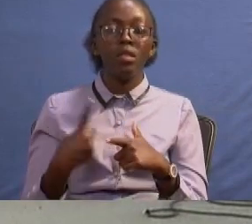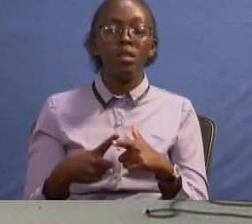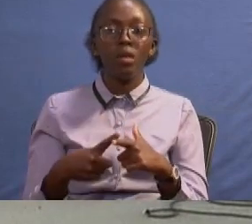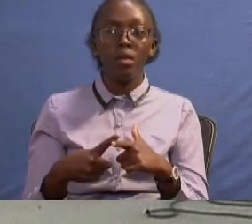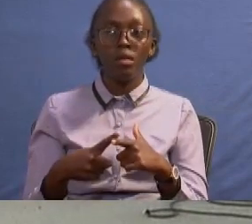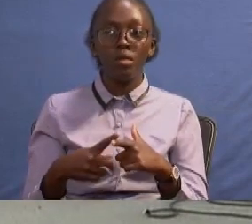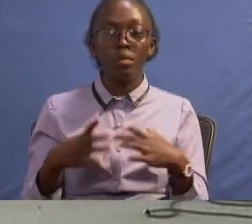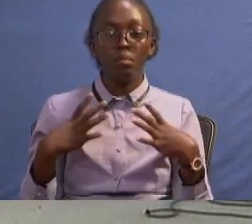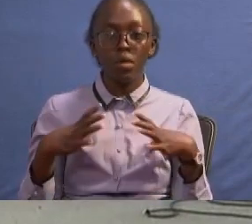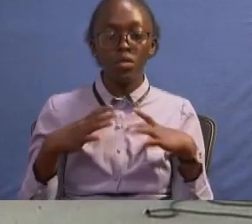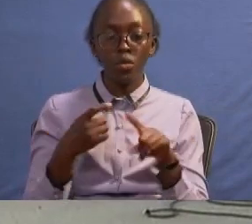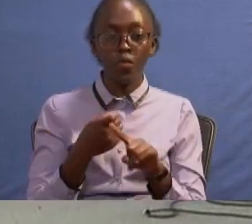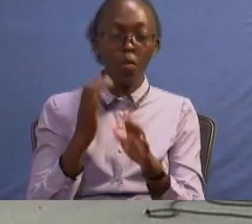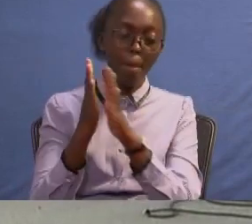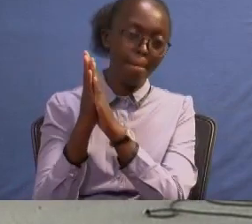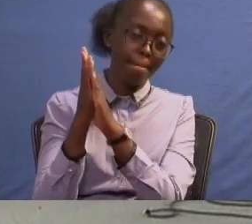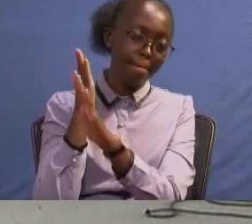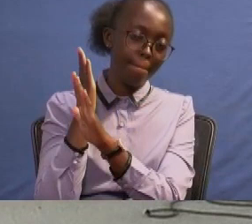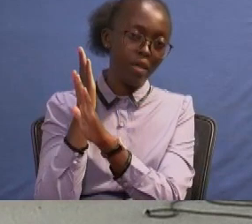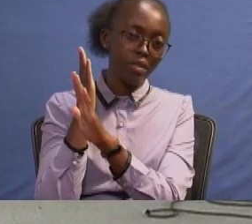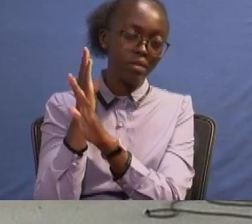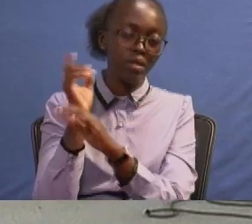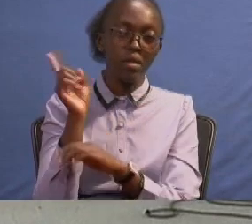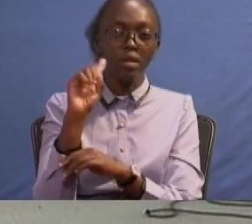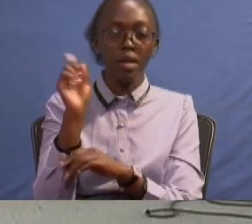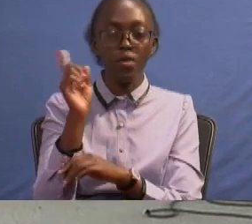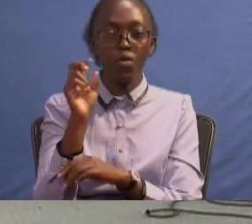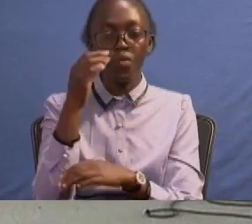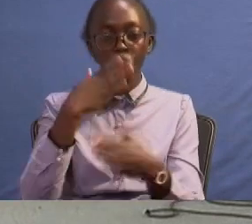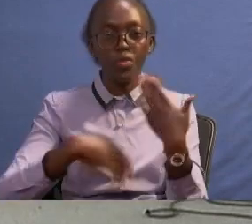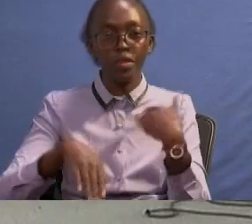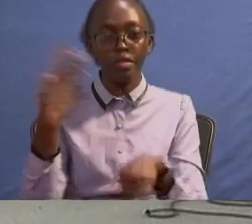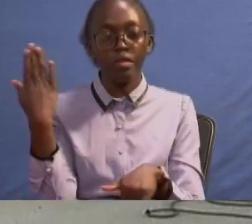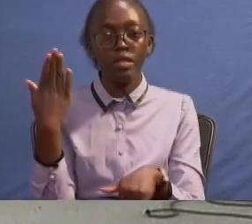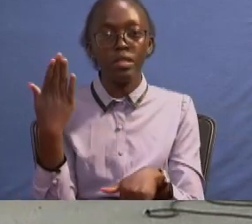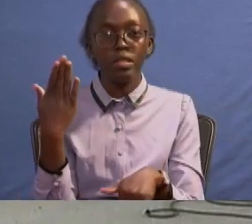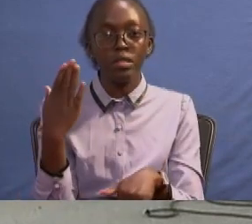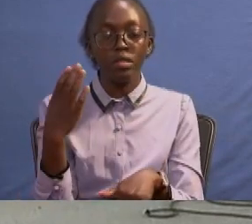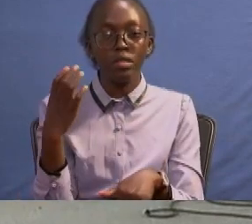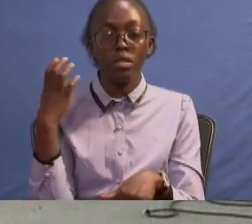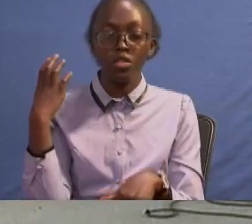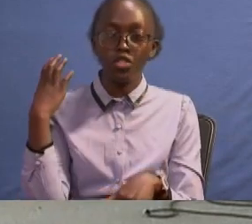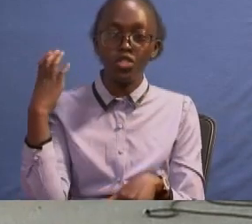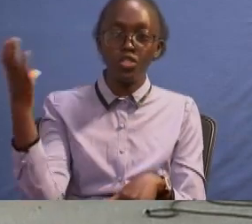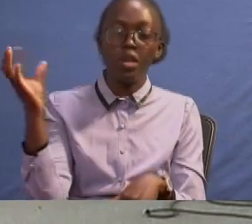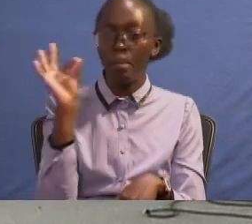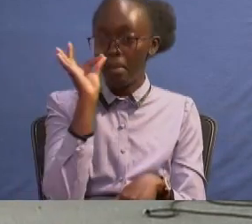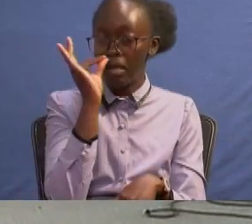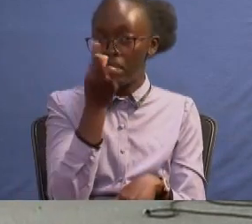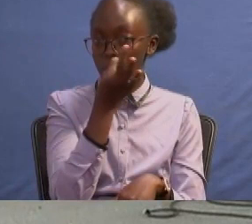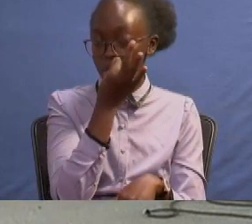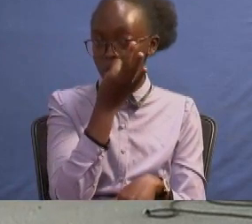from the bus, it was from Nairobi University, the person who was the chair of Nyeri District